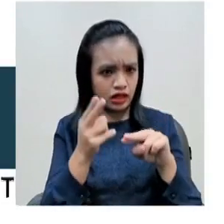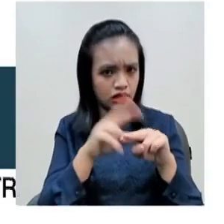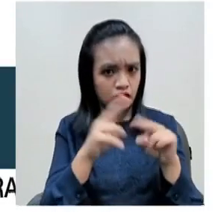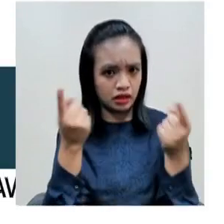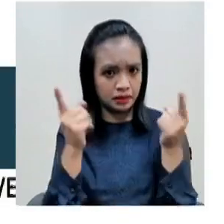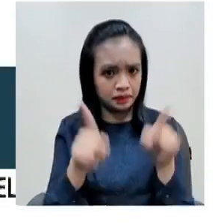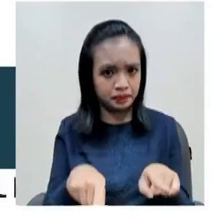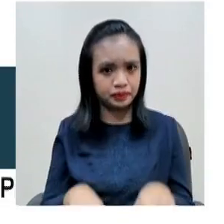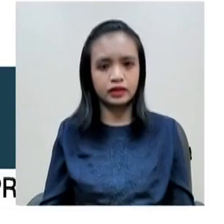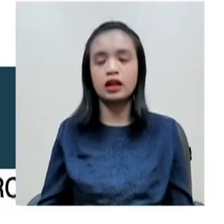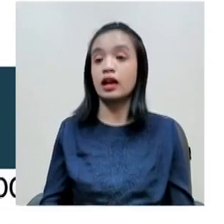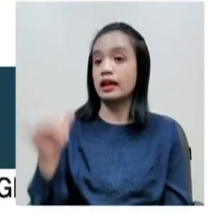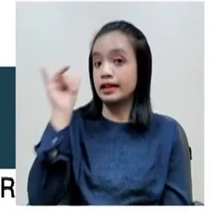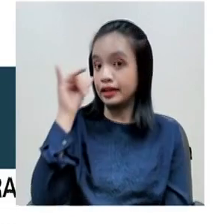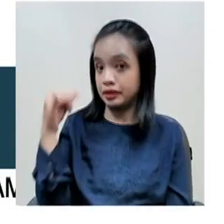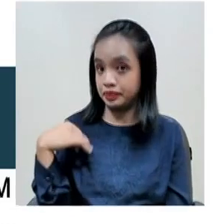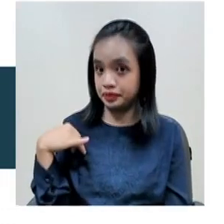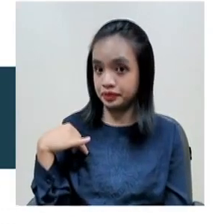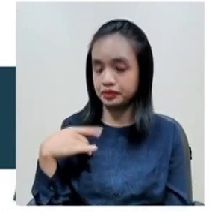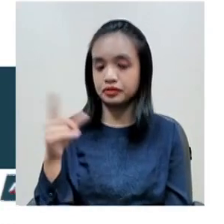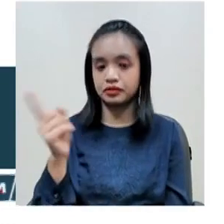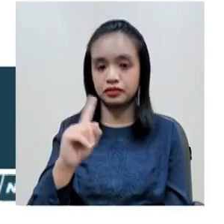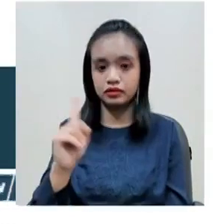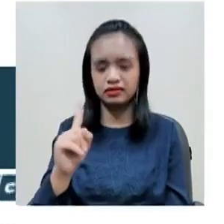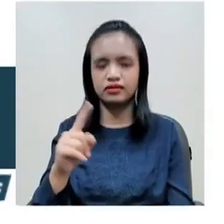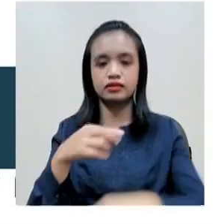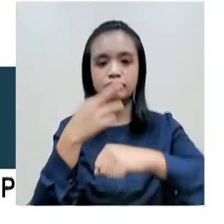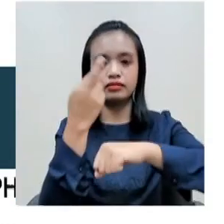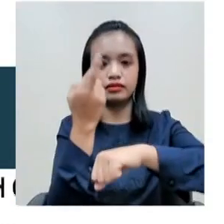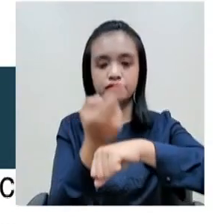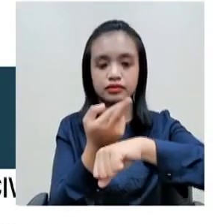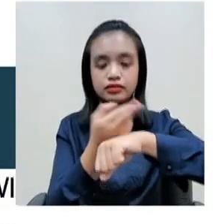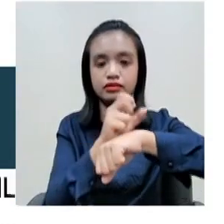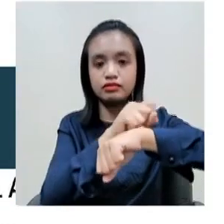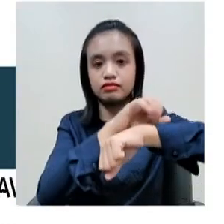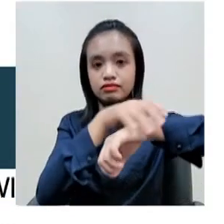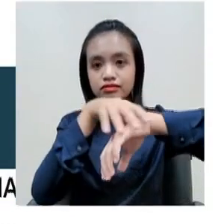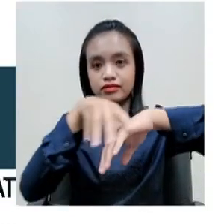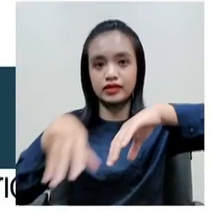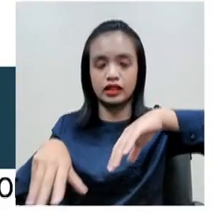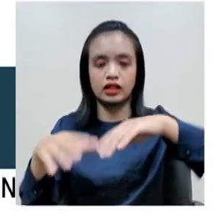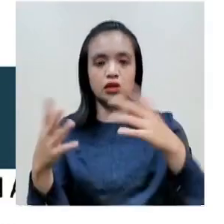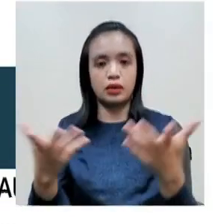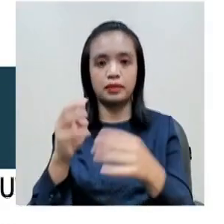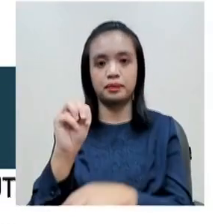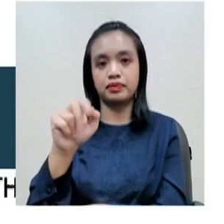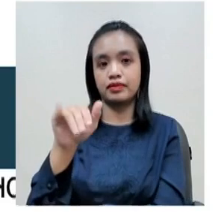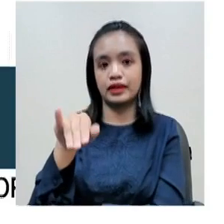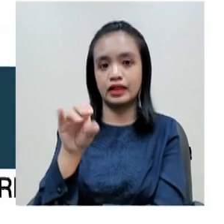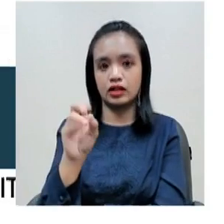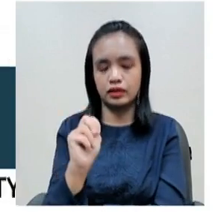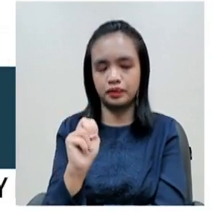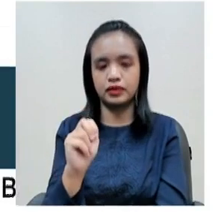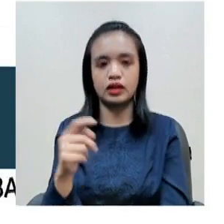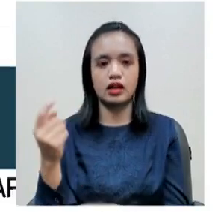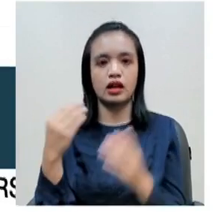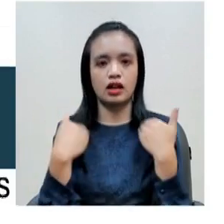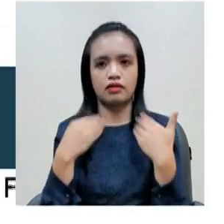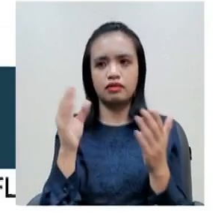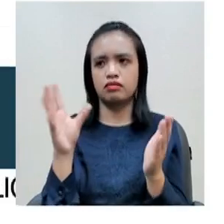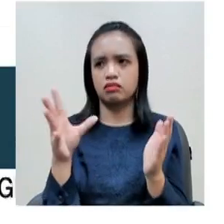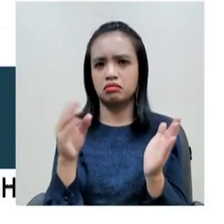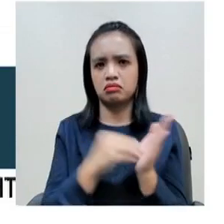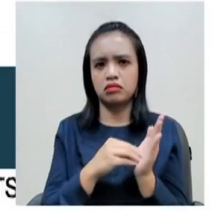So yesterday was the peak of rockfall events mm-hmm. in Mayon volcano. We recorded